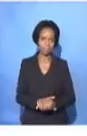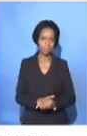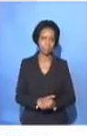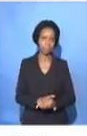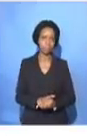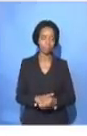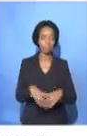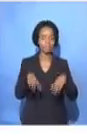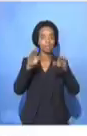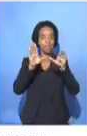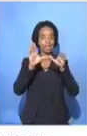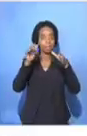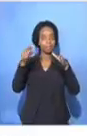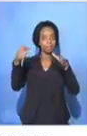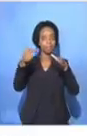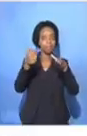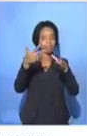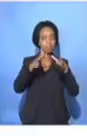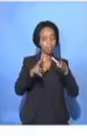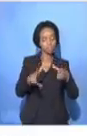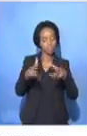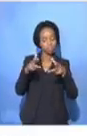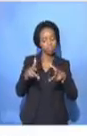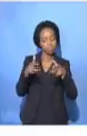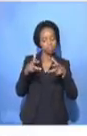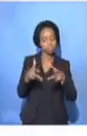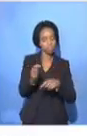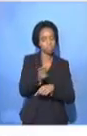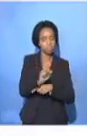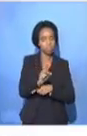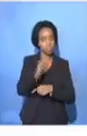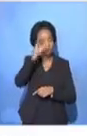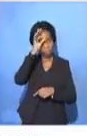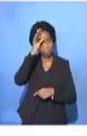the following at the polling stations that the